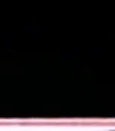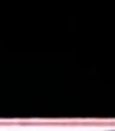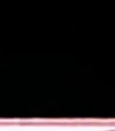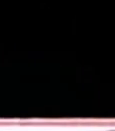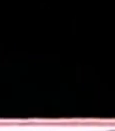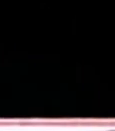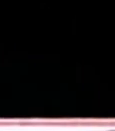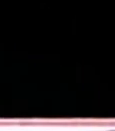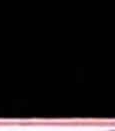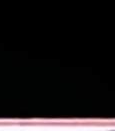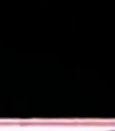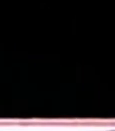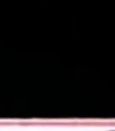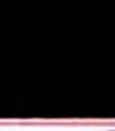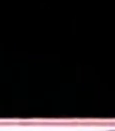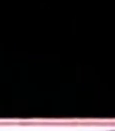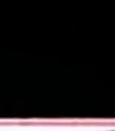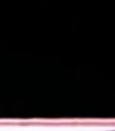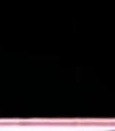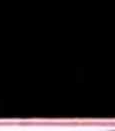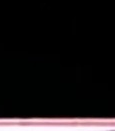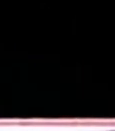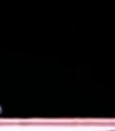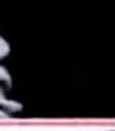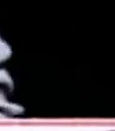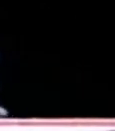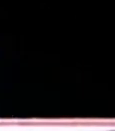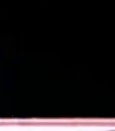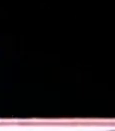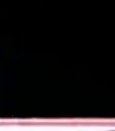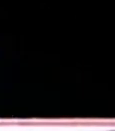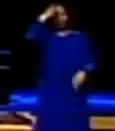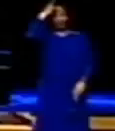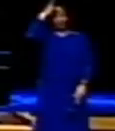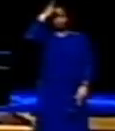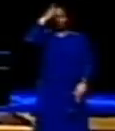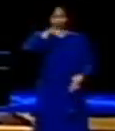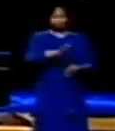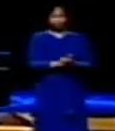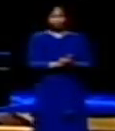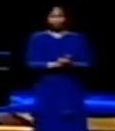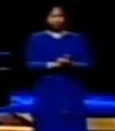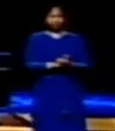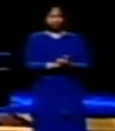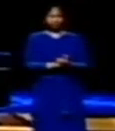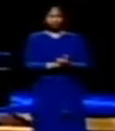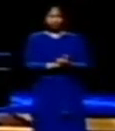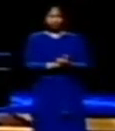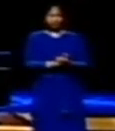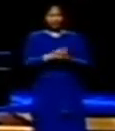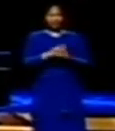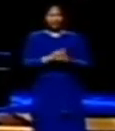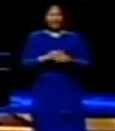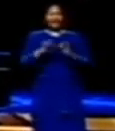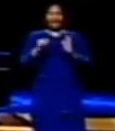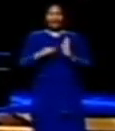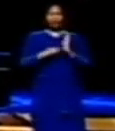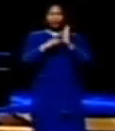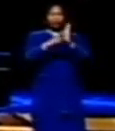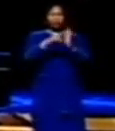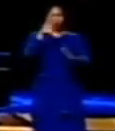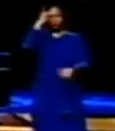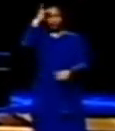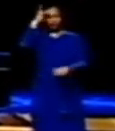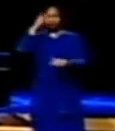Number five, they think the church is too political and that we promote a political